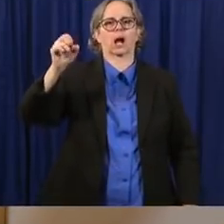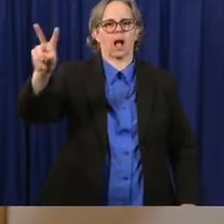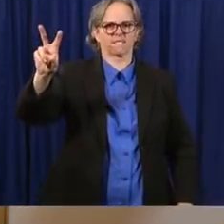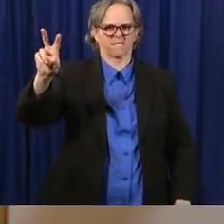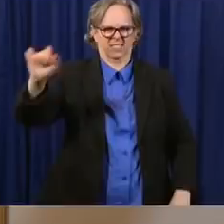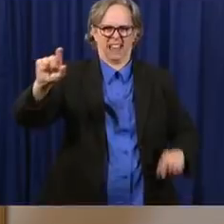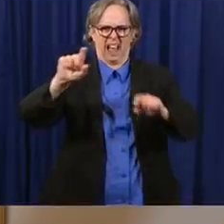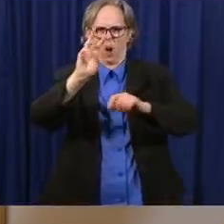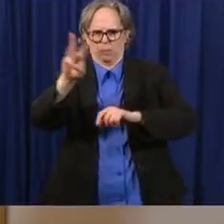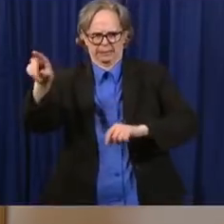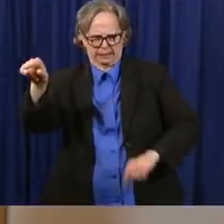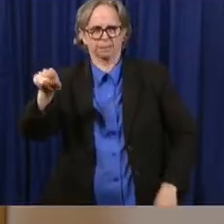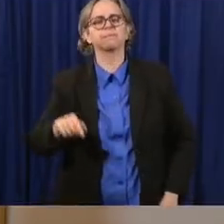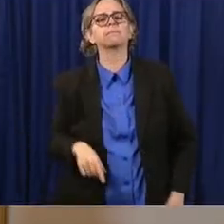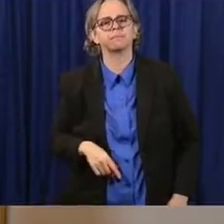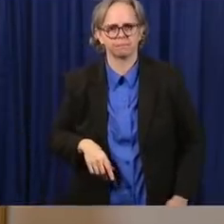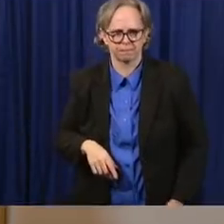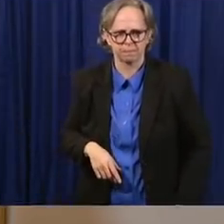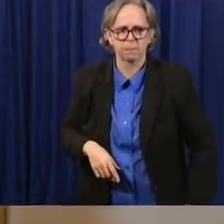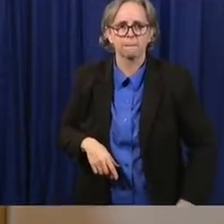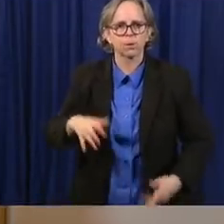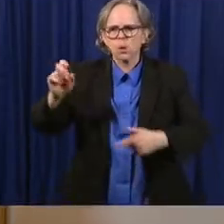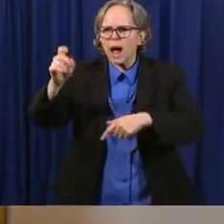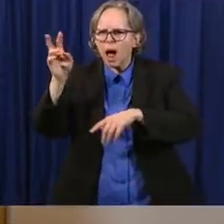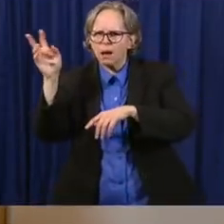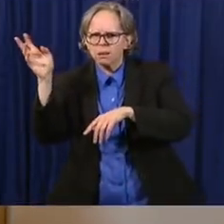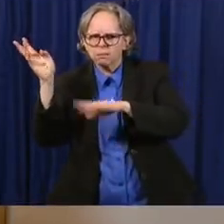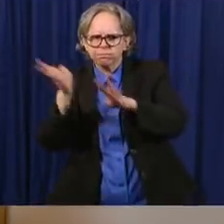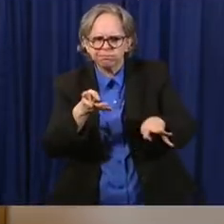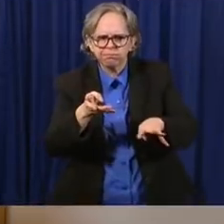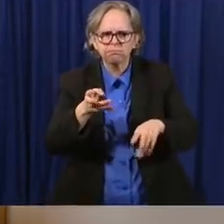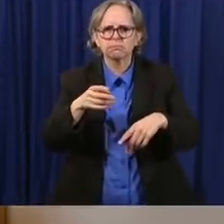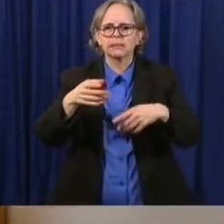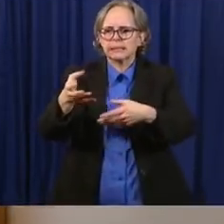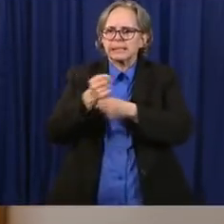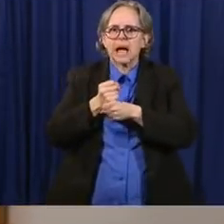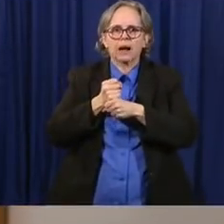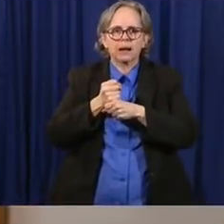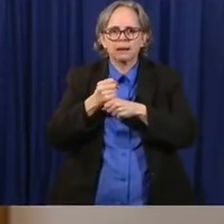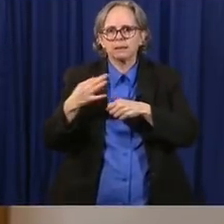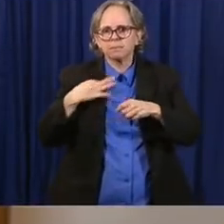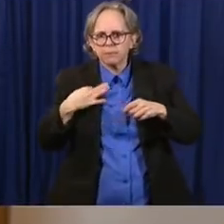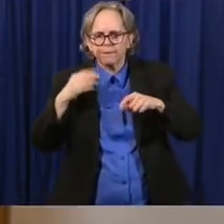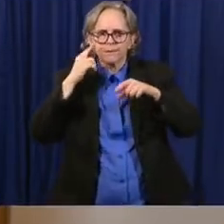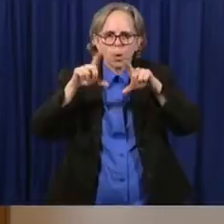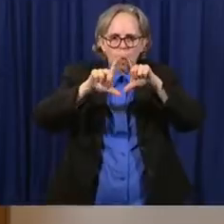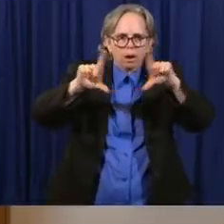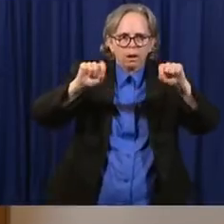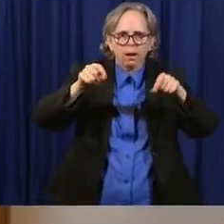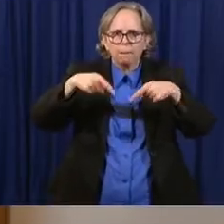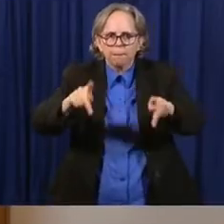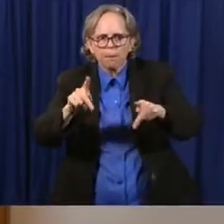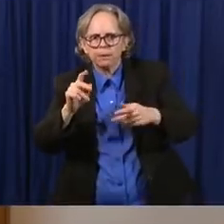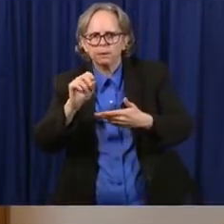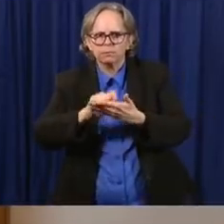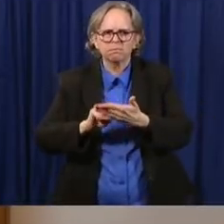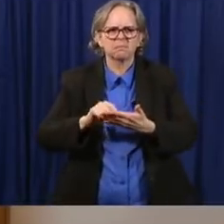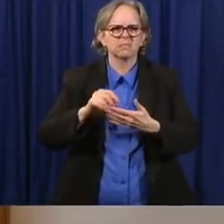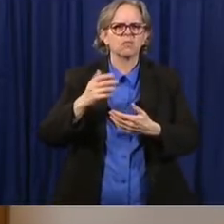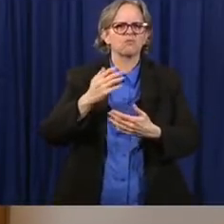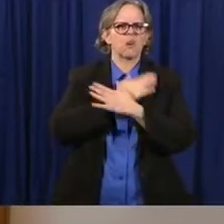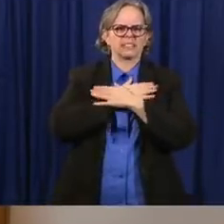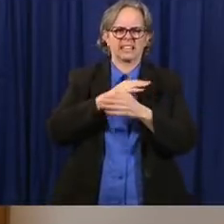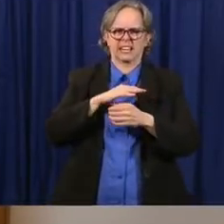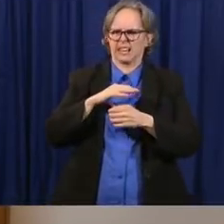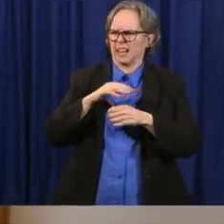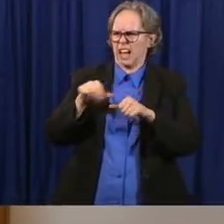transportation.ohio.gov. This is in addition to the regular vending machine service that is provided and has been provided for many years